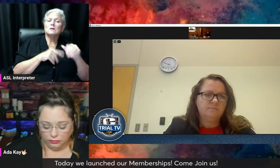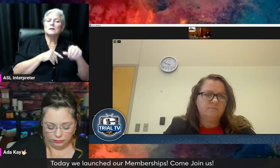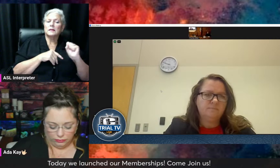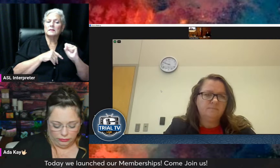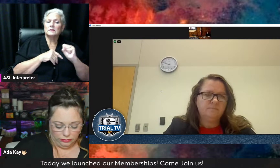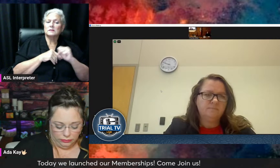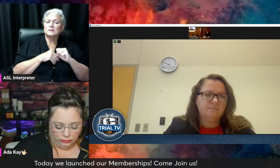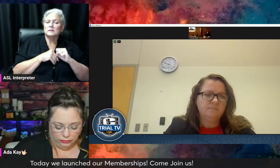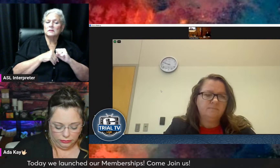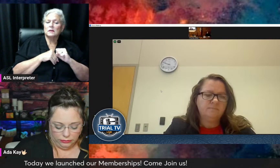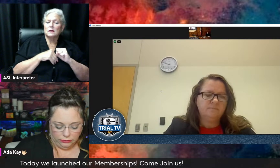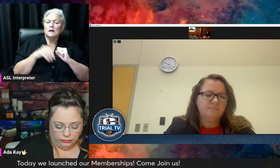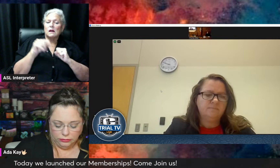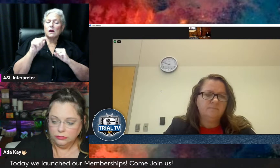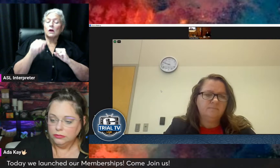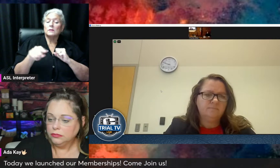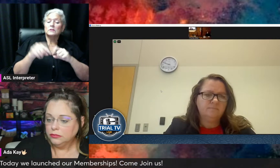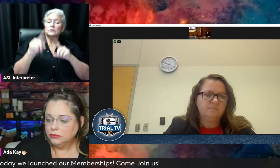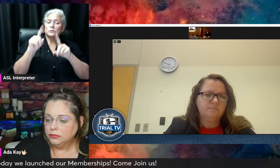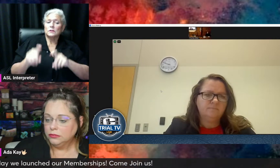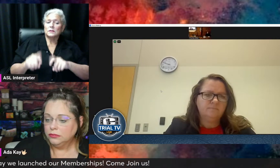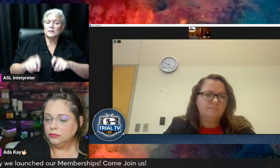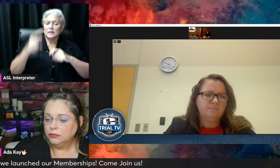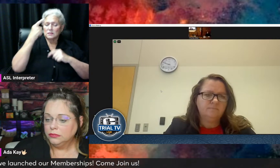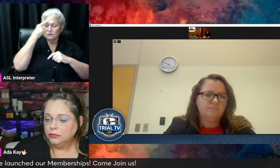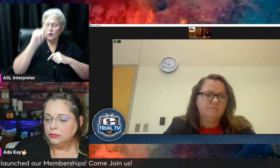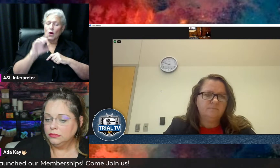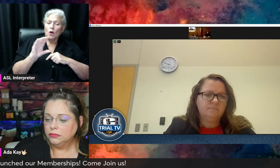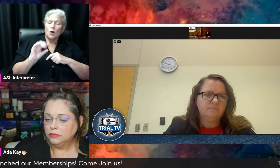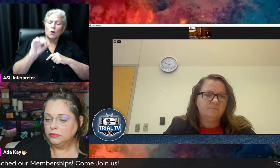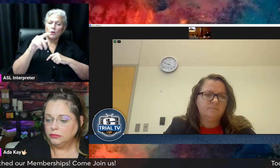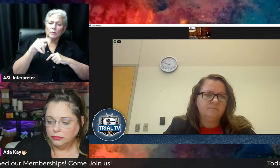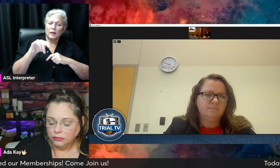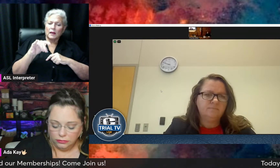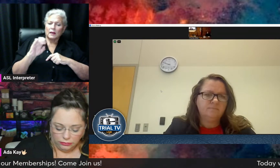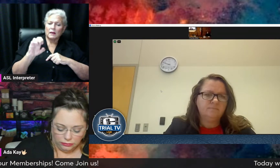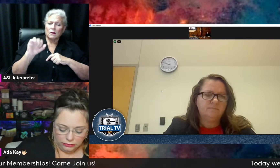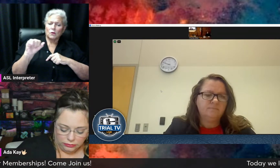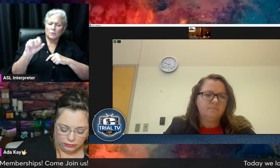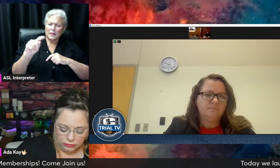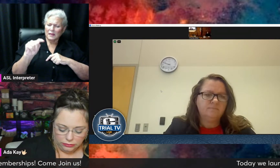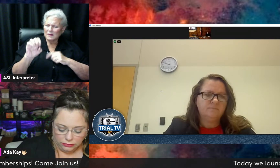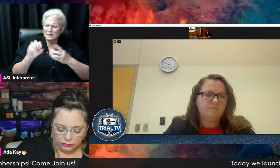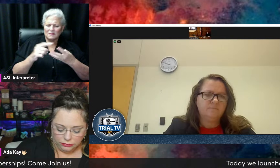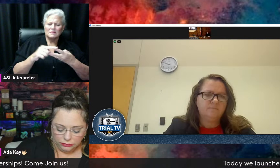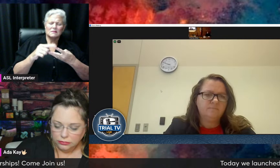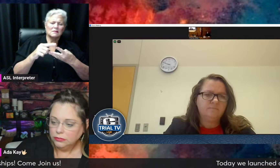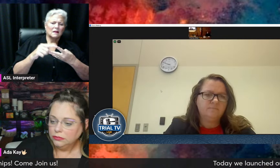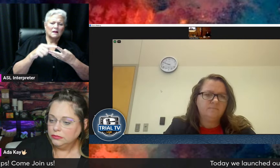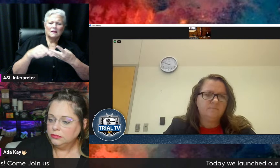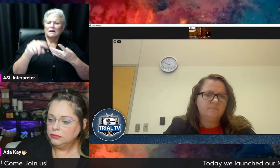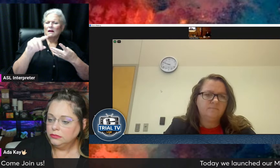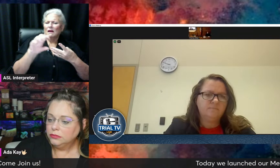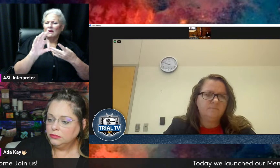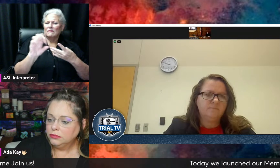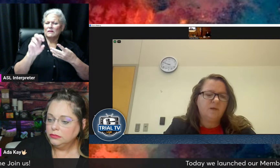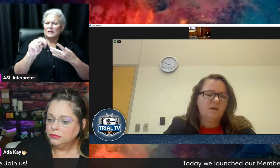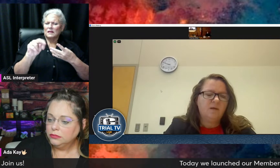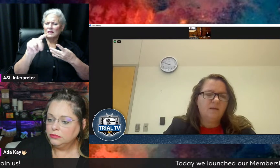Did you also test for opiates, fentanyl, amphetamines, barbiturates, and other harder